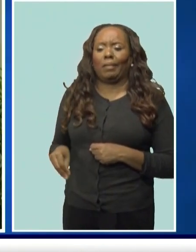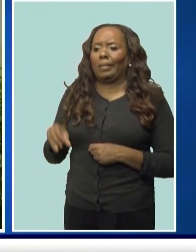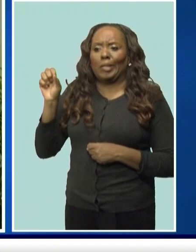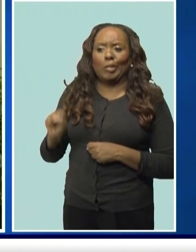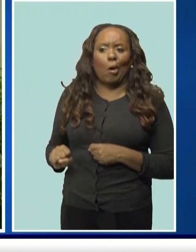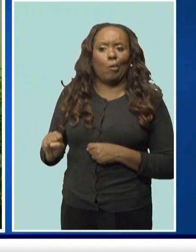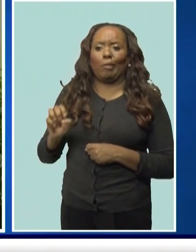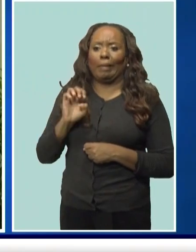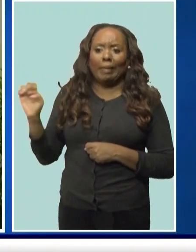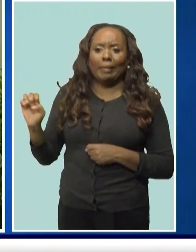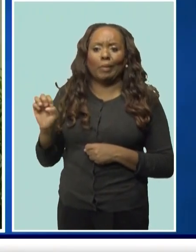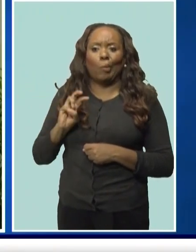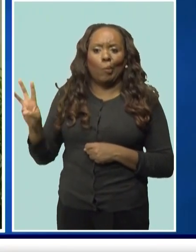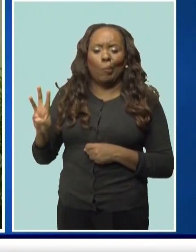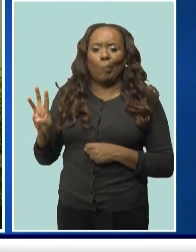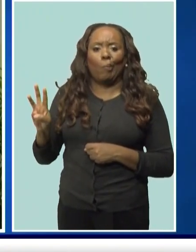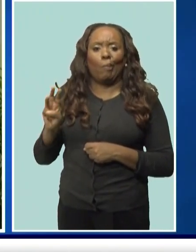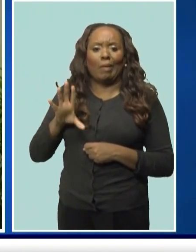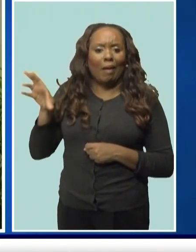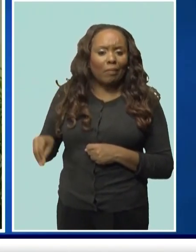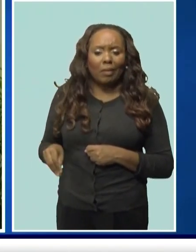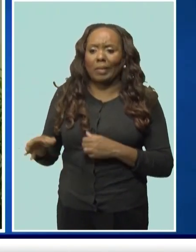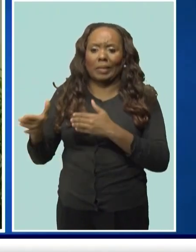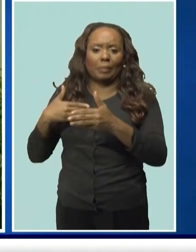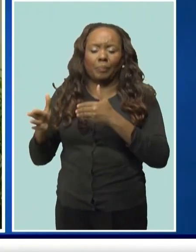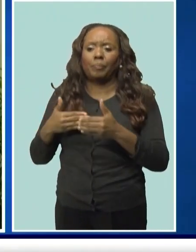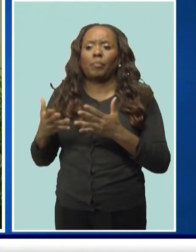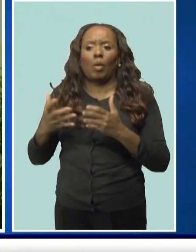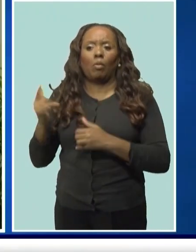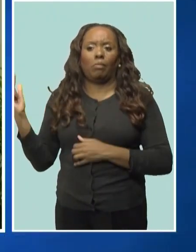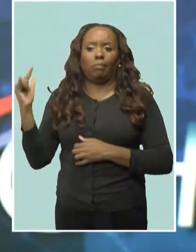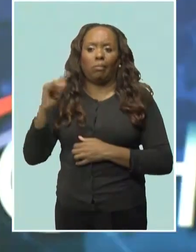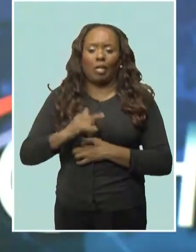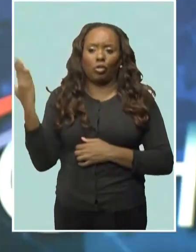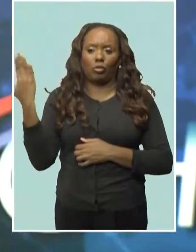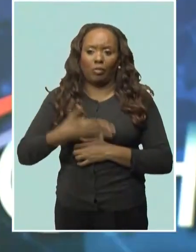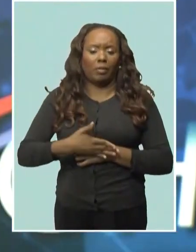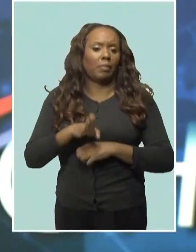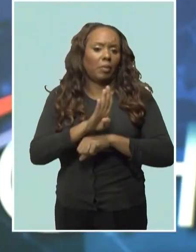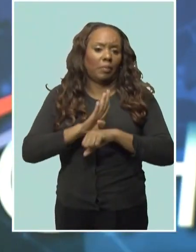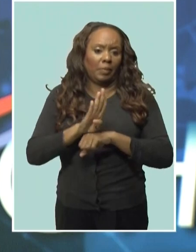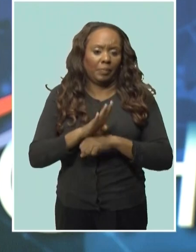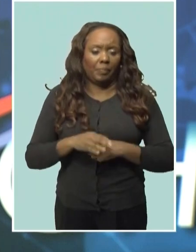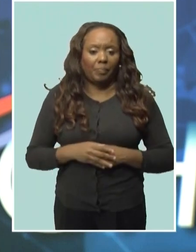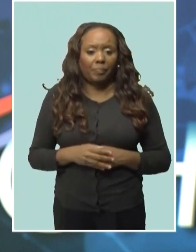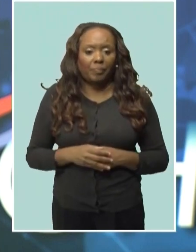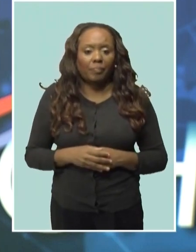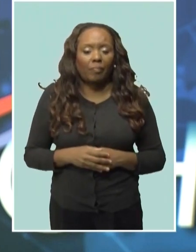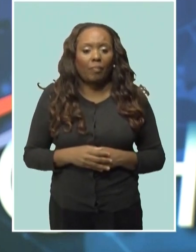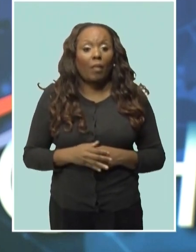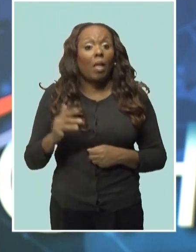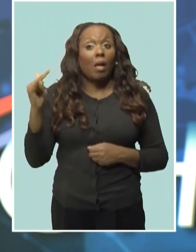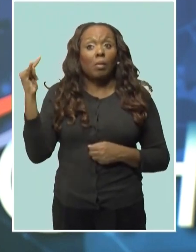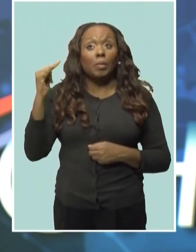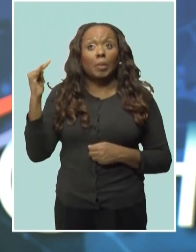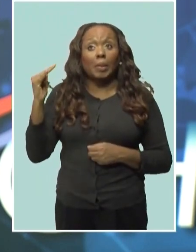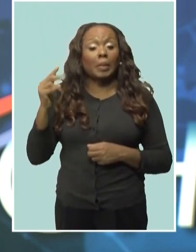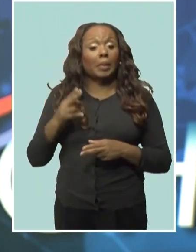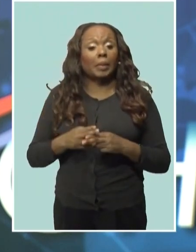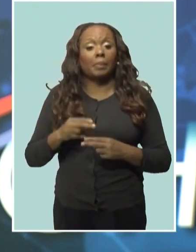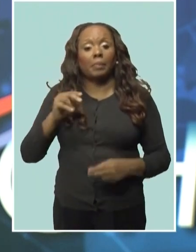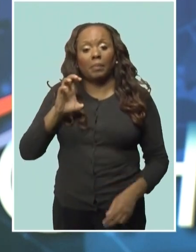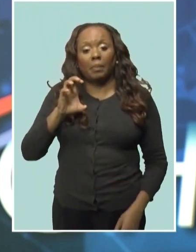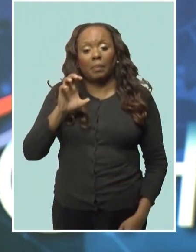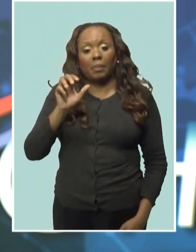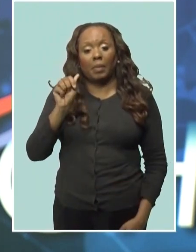Africa, Eastern Africa, Northeast or West, into Barbados. Cayman Airways will end its direct